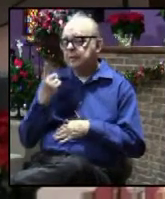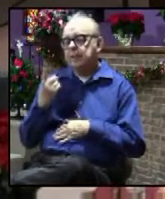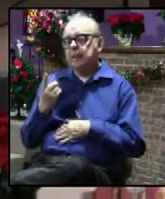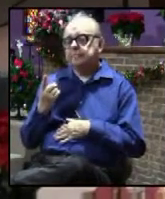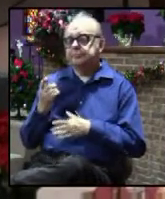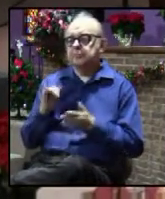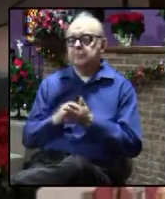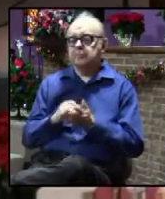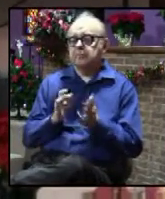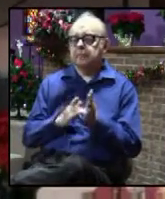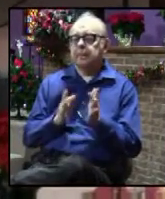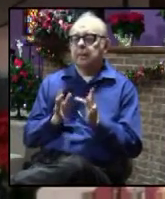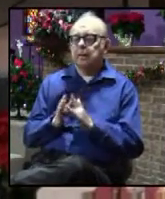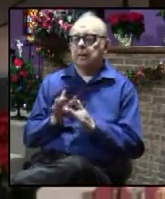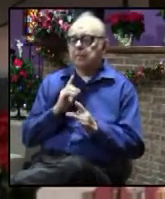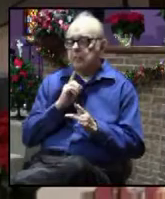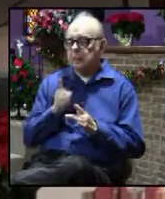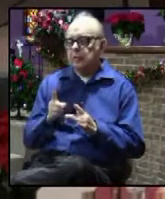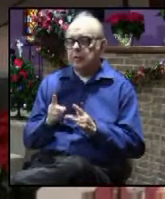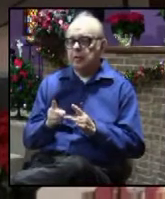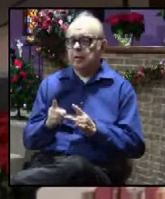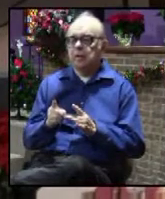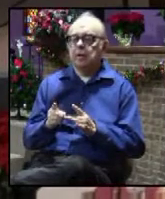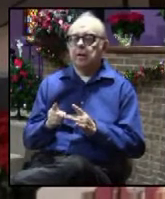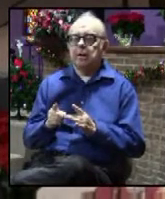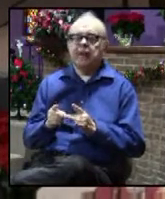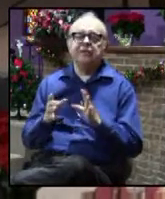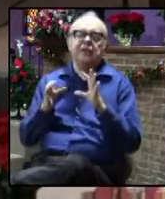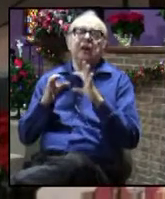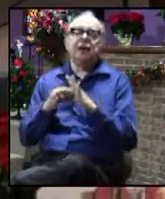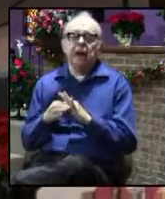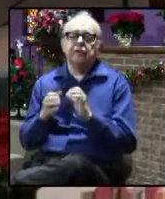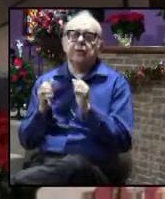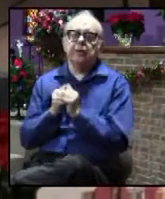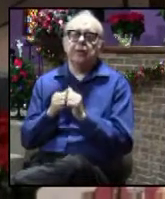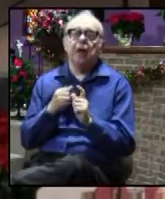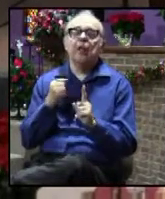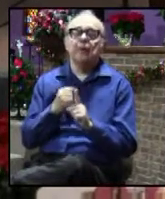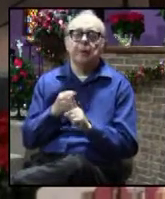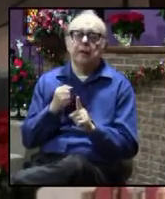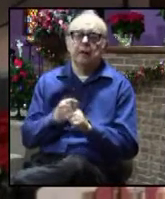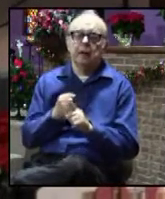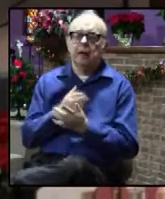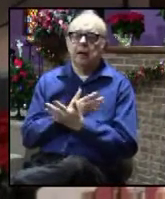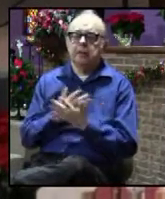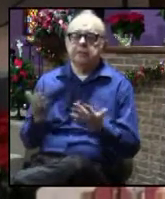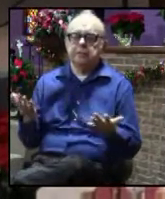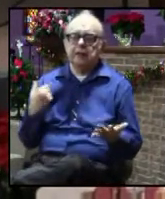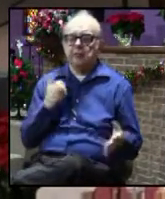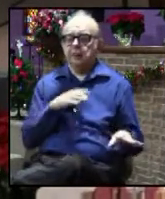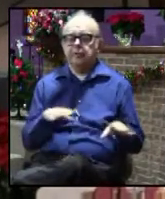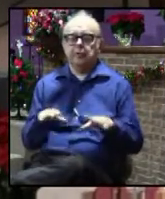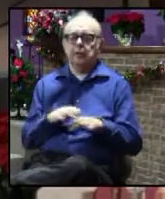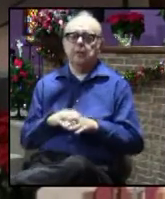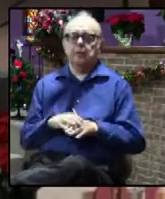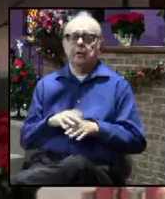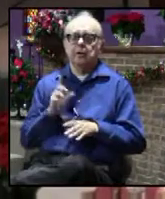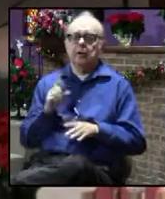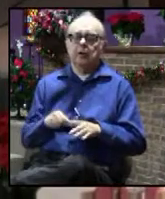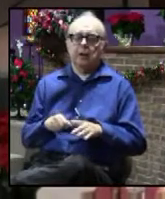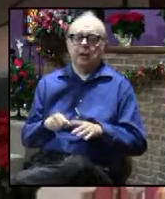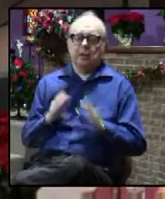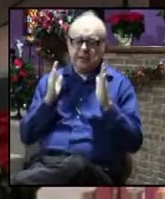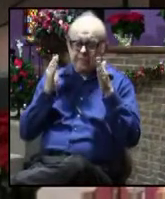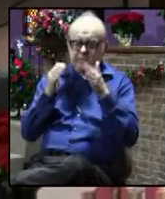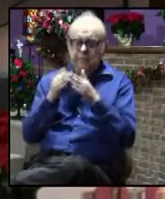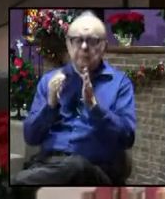understand that Jesus is the context of our rhythm. Amen. Everything that we do should be centered